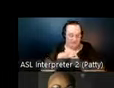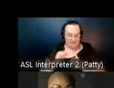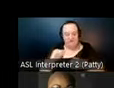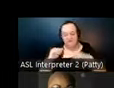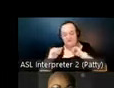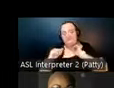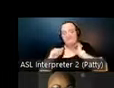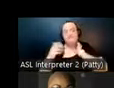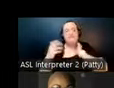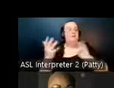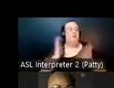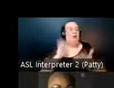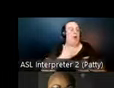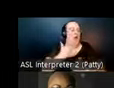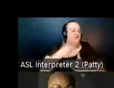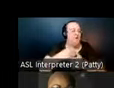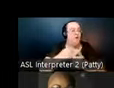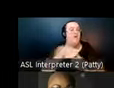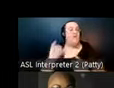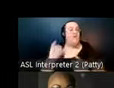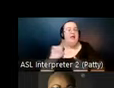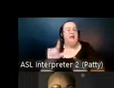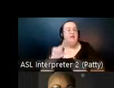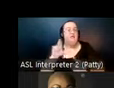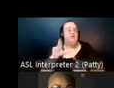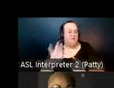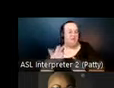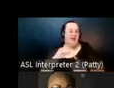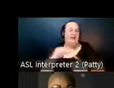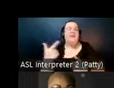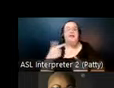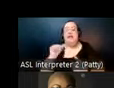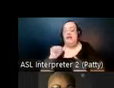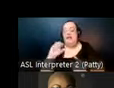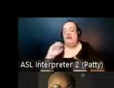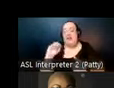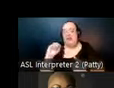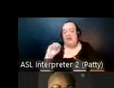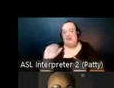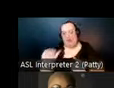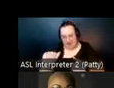and our involvement in the Legacy Restoration Fund and the Great Americans Outdoor Act.